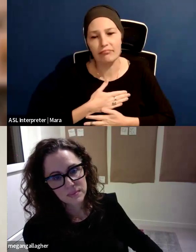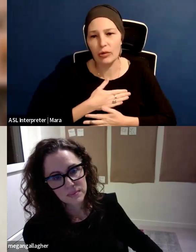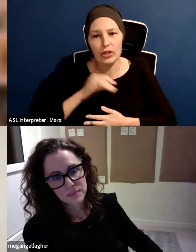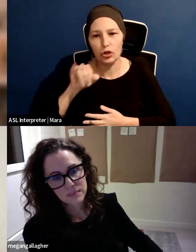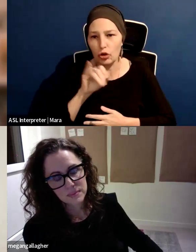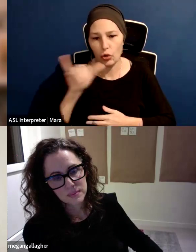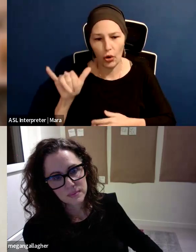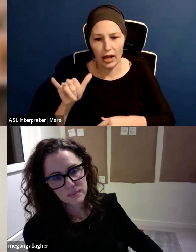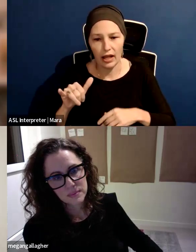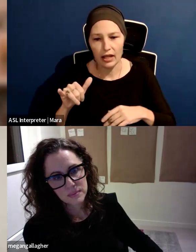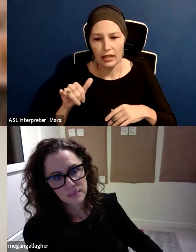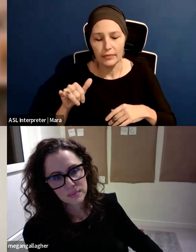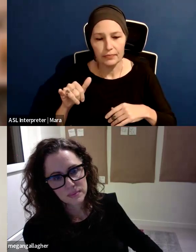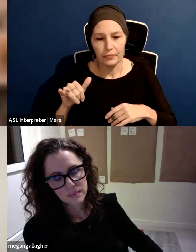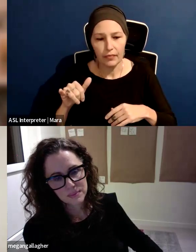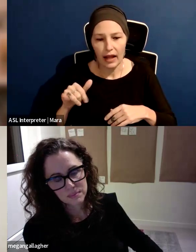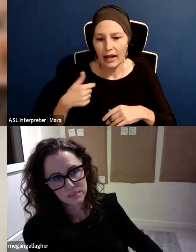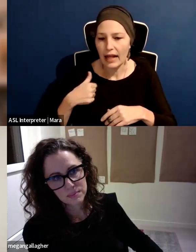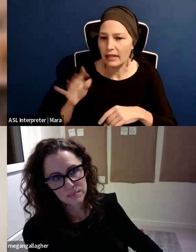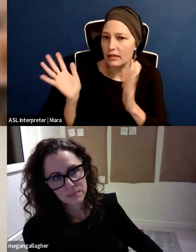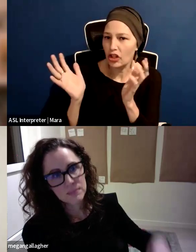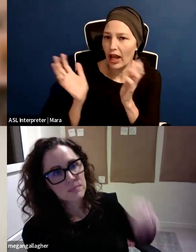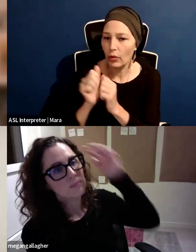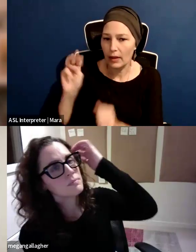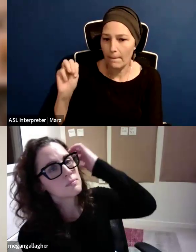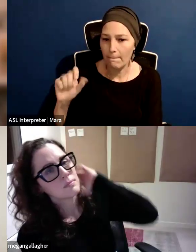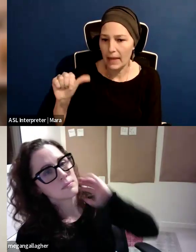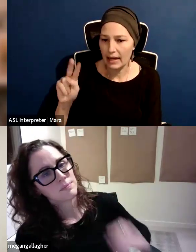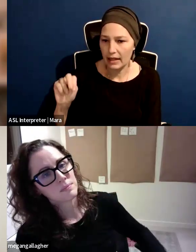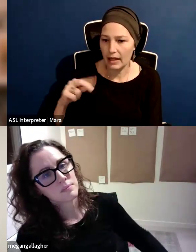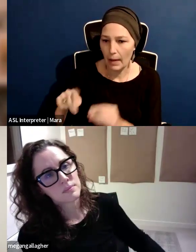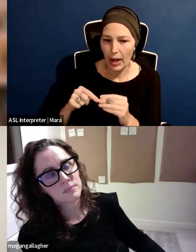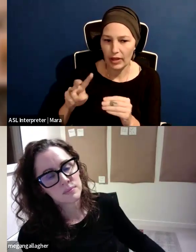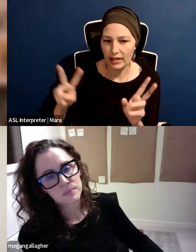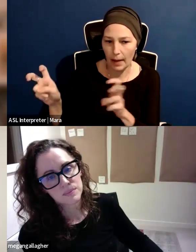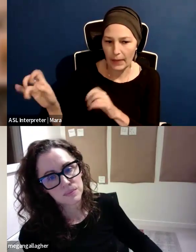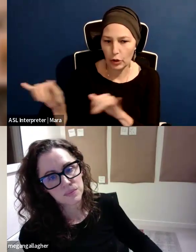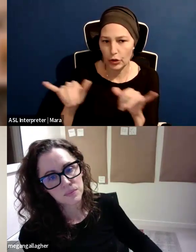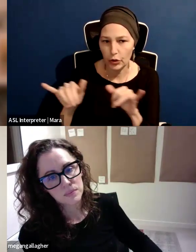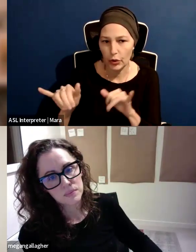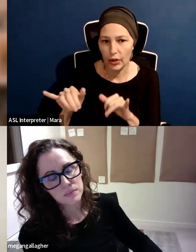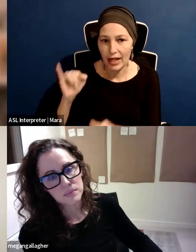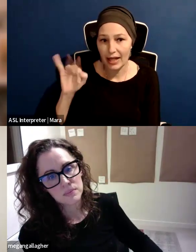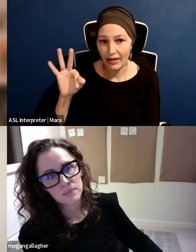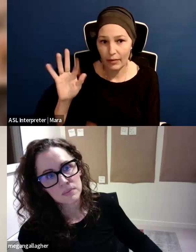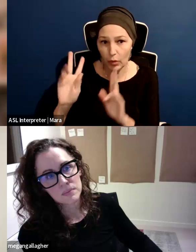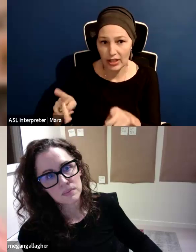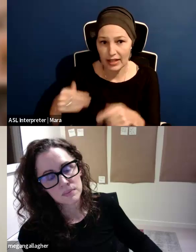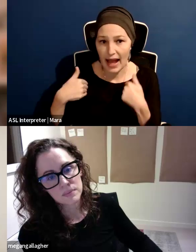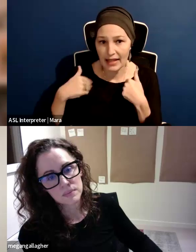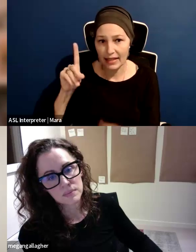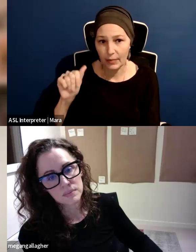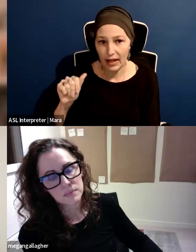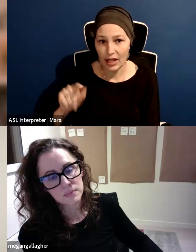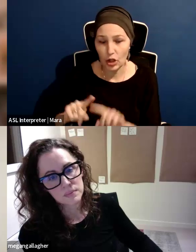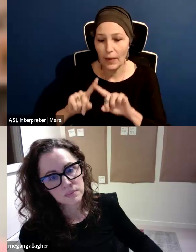every something that I think I spoke with Megan about as well is like, you know, especially when you have a disability and you're necessarily